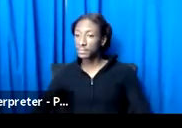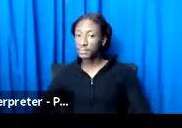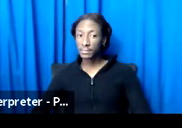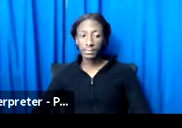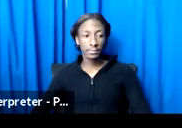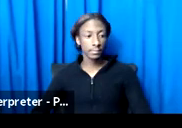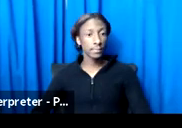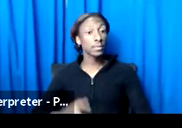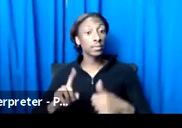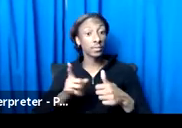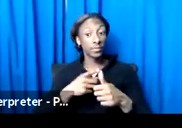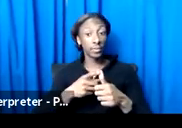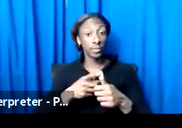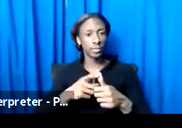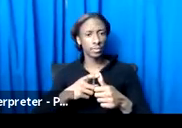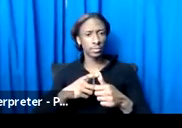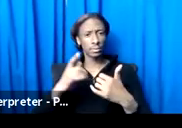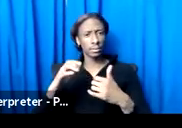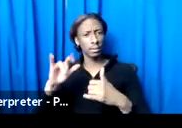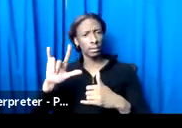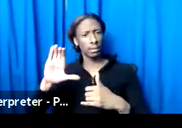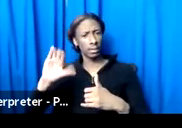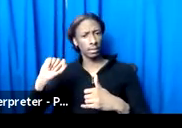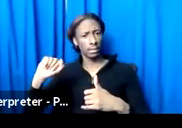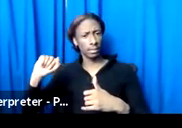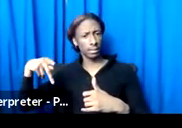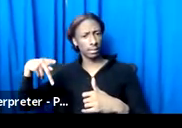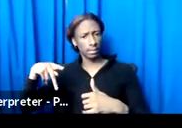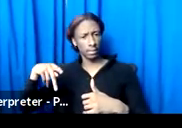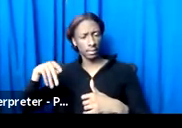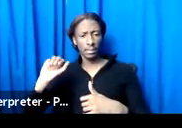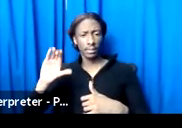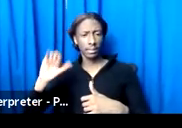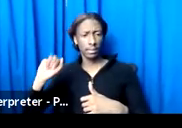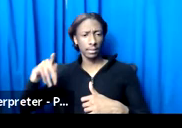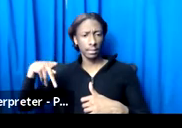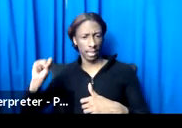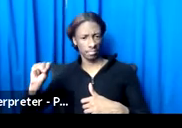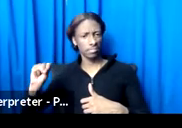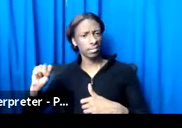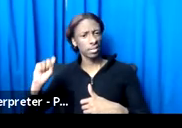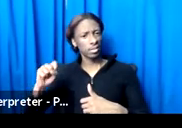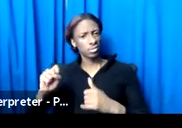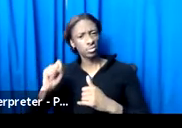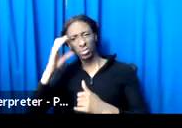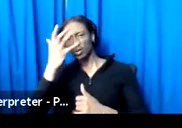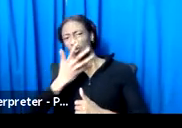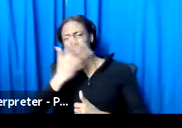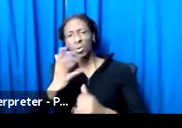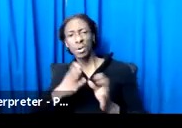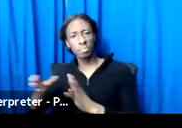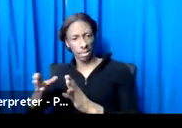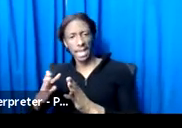So first, camp should plan and prepare for this camp season, which might look still a little different than prior years. Next